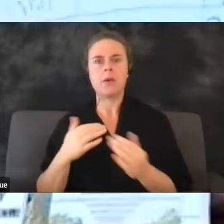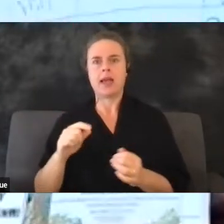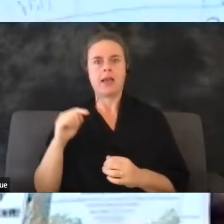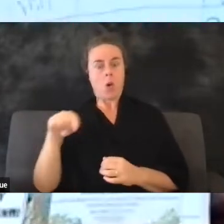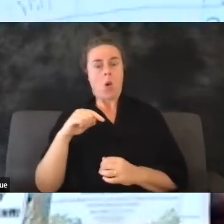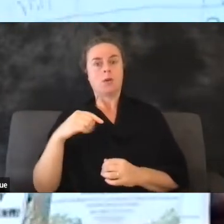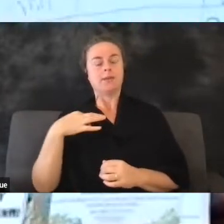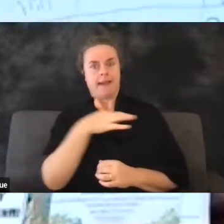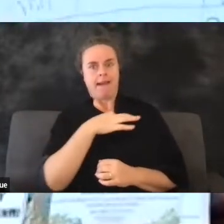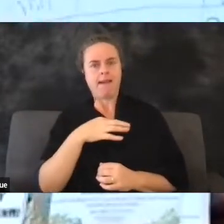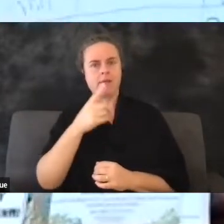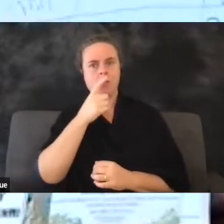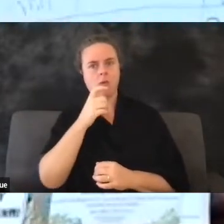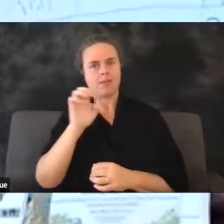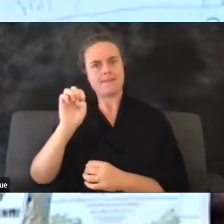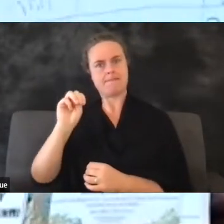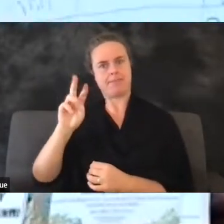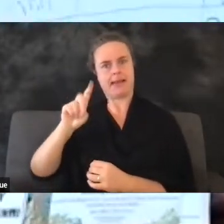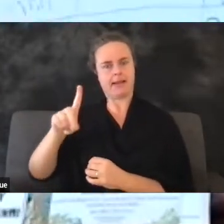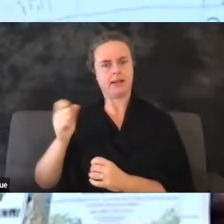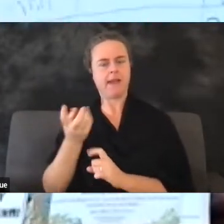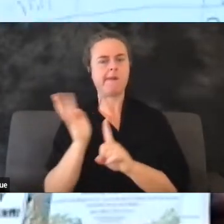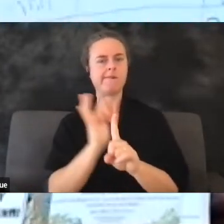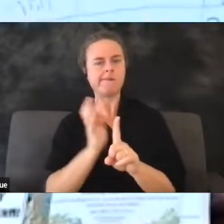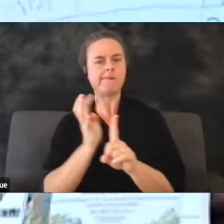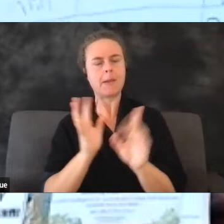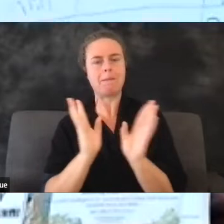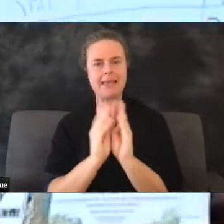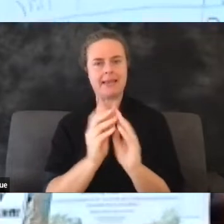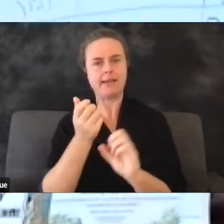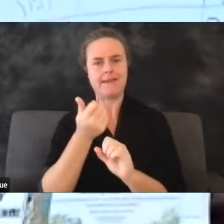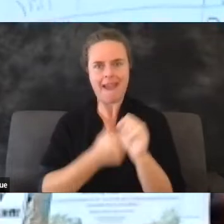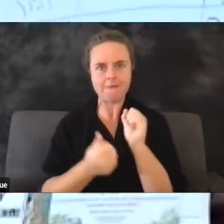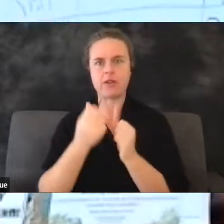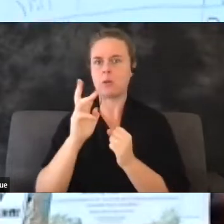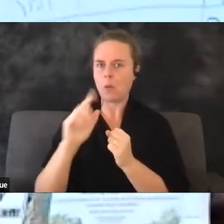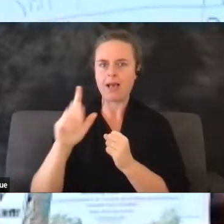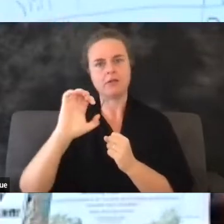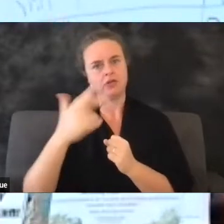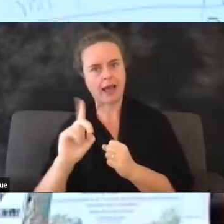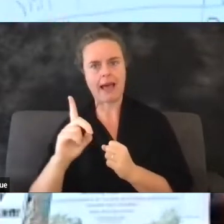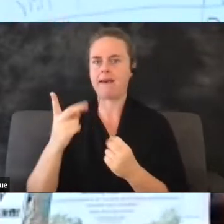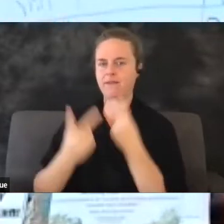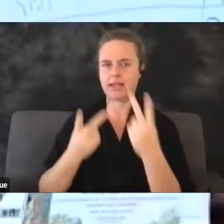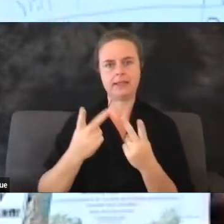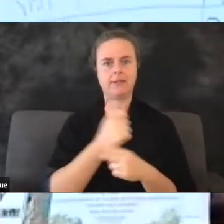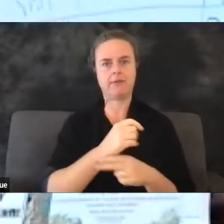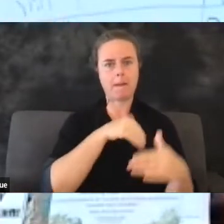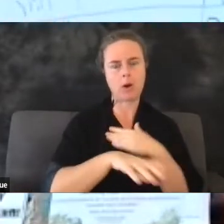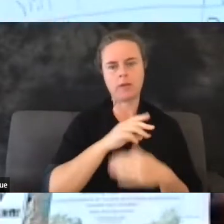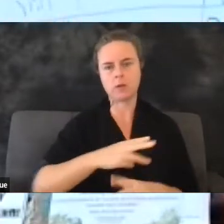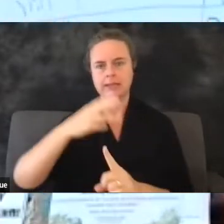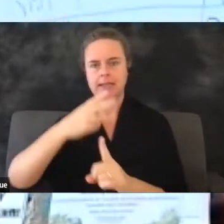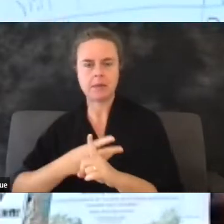that we work with families, we discuss social determinants of health. There's various screenings. There's an UNCOPE screening for substance